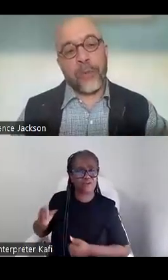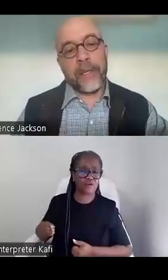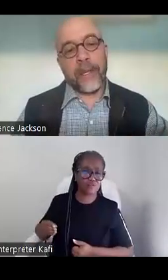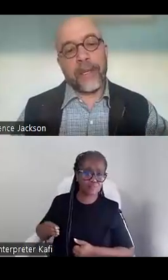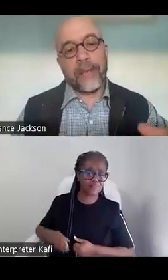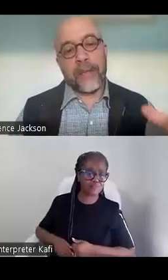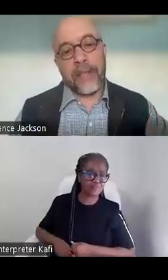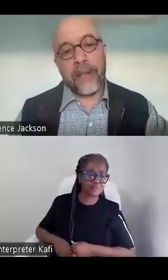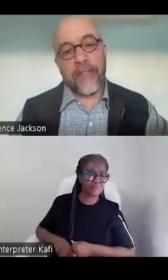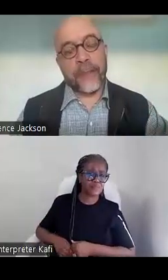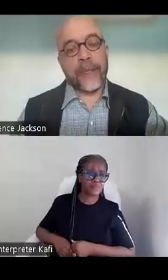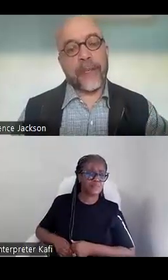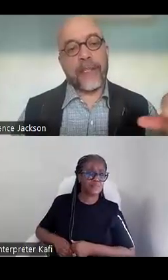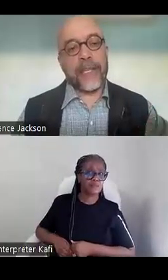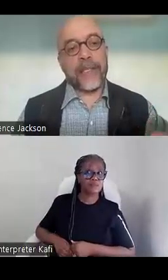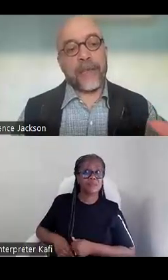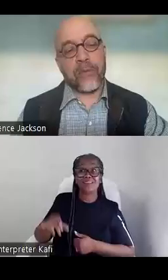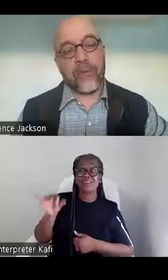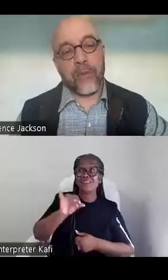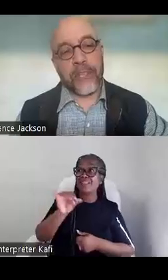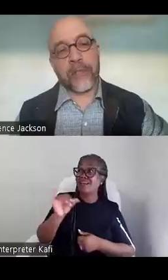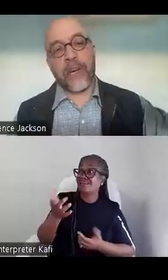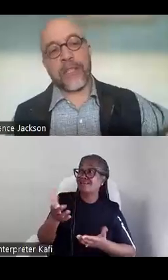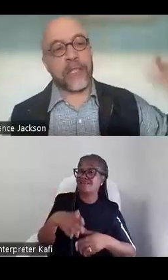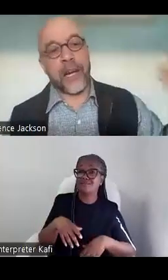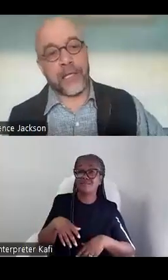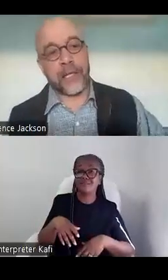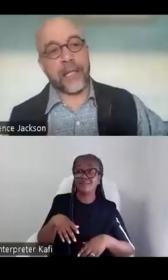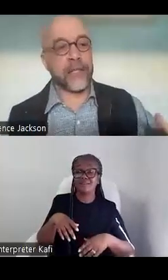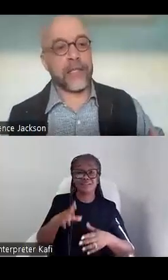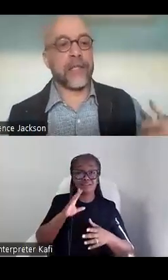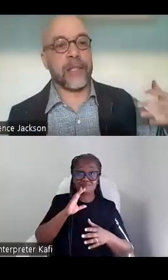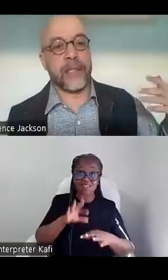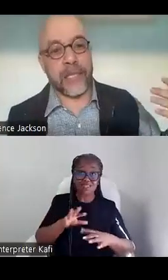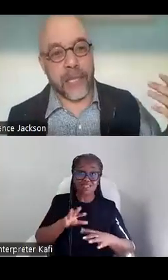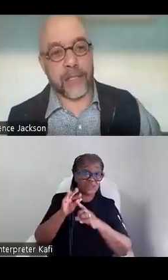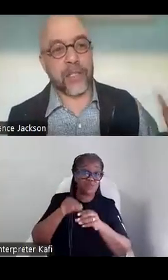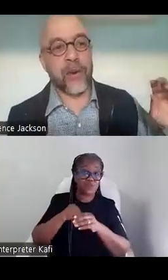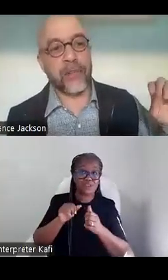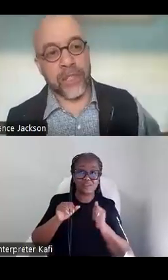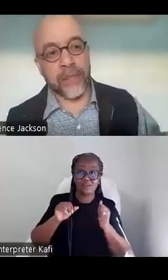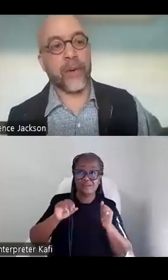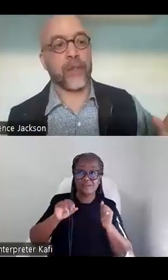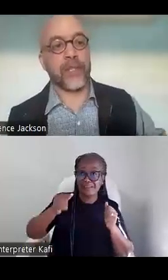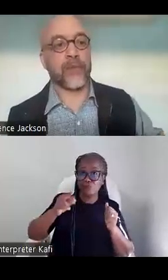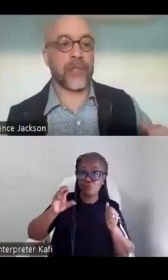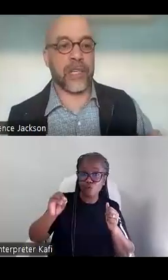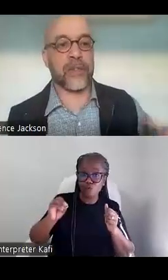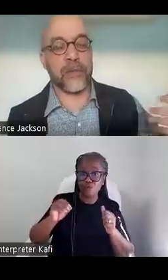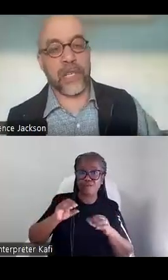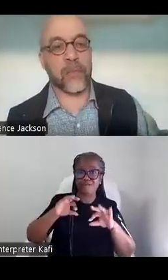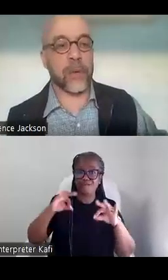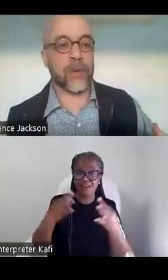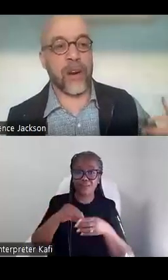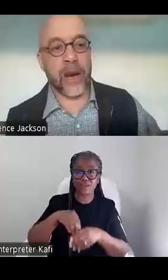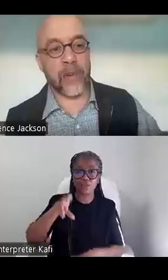would be like in the Negro family in the United States. And Frazier writes, the isolated instances, they tend to show how difficult it was for slaves who